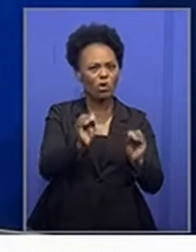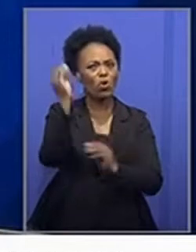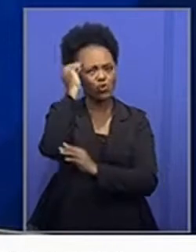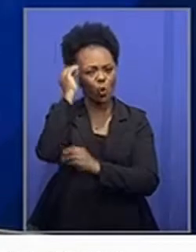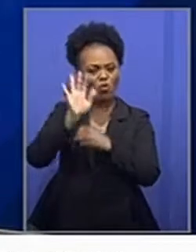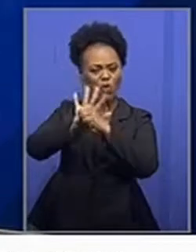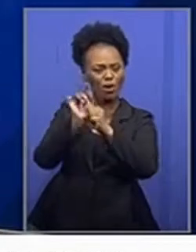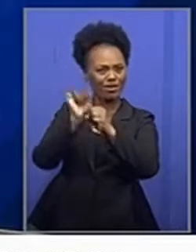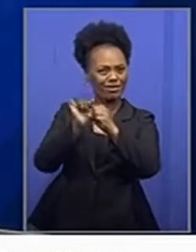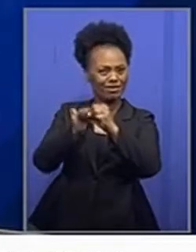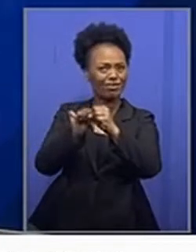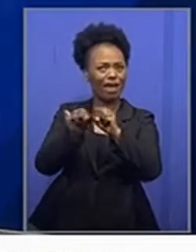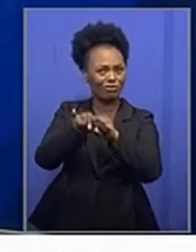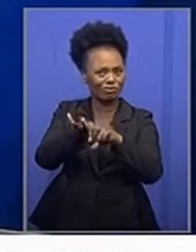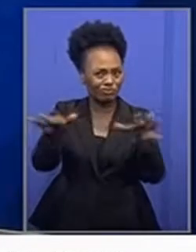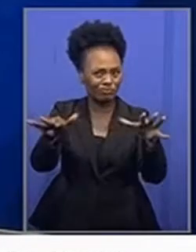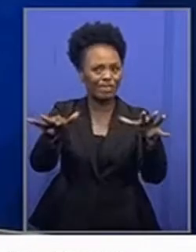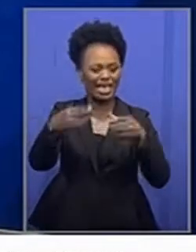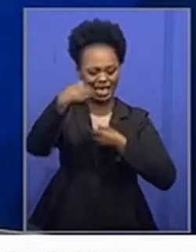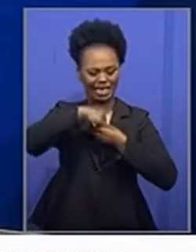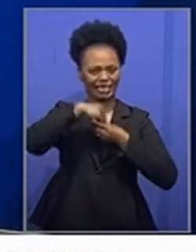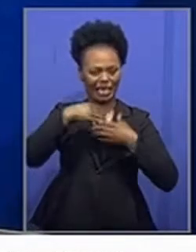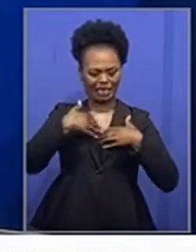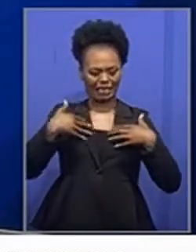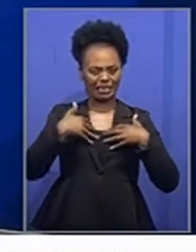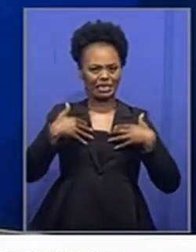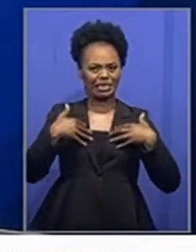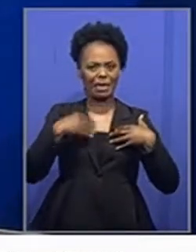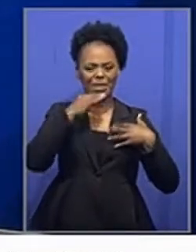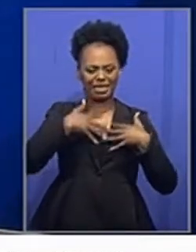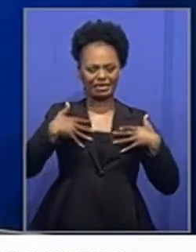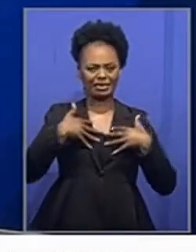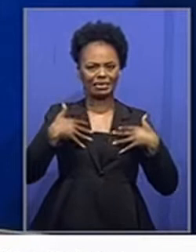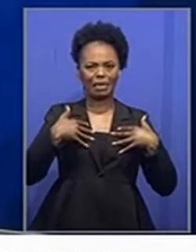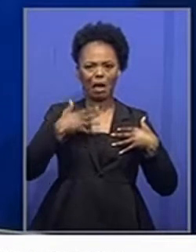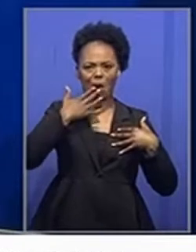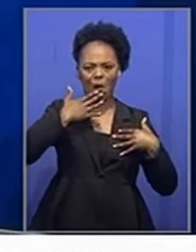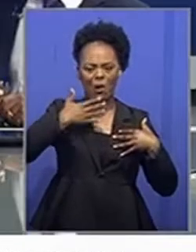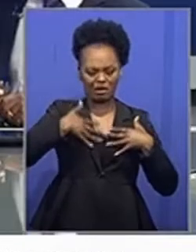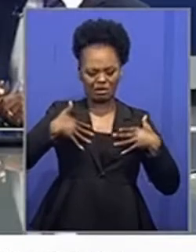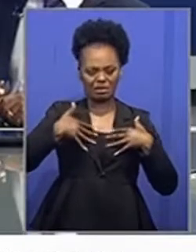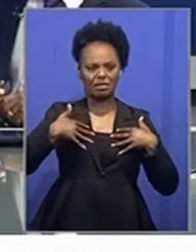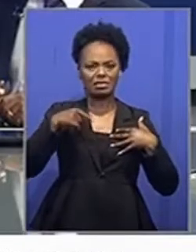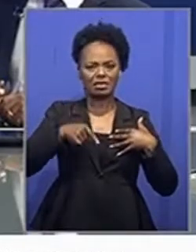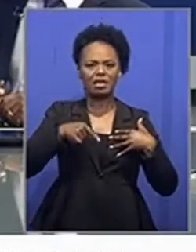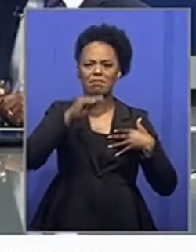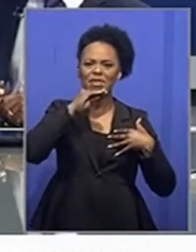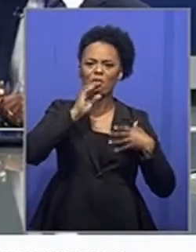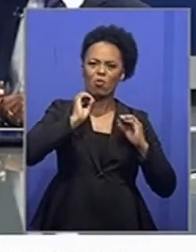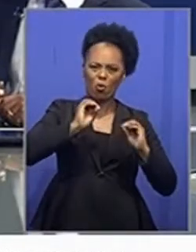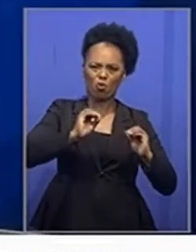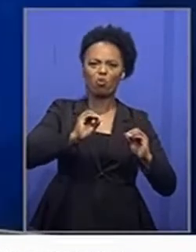COVID sila ngaphakathi emaphashini kisifuba si affecta sifuba ikhona imithi